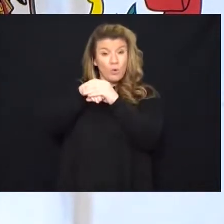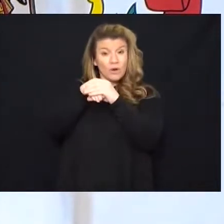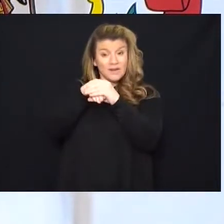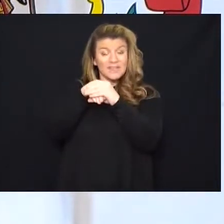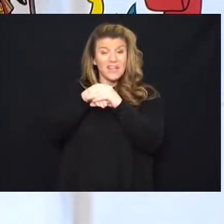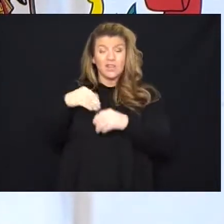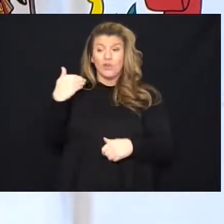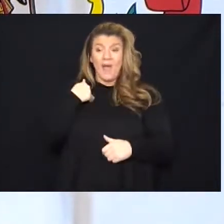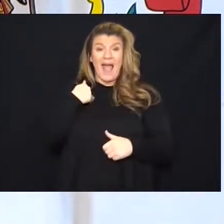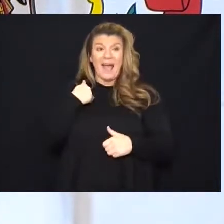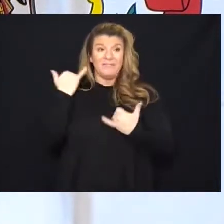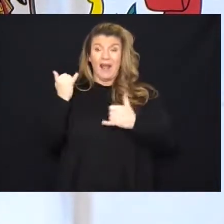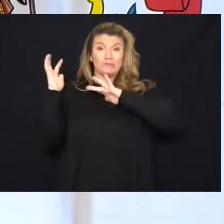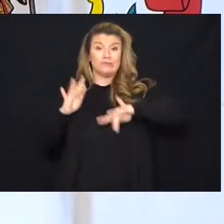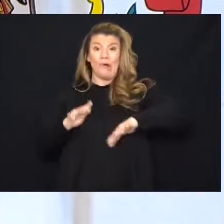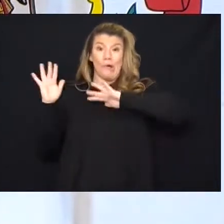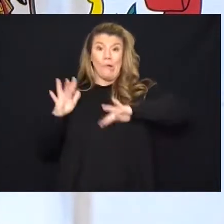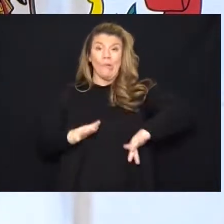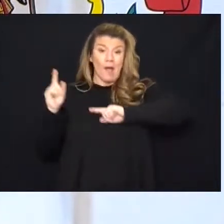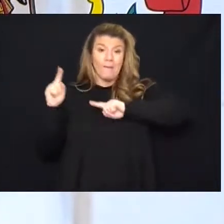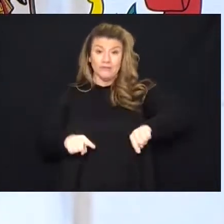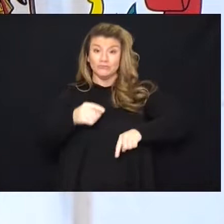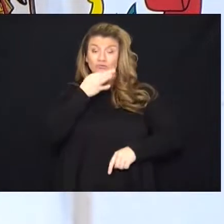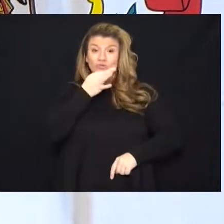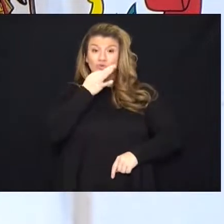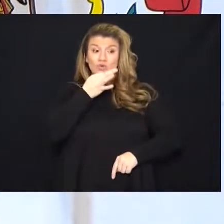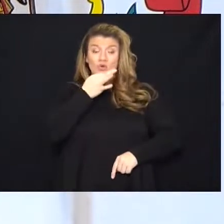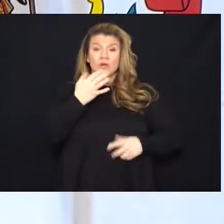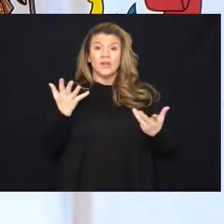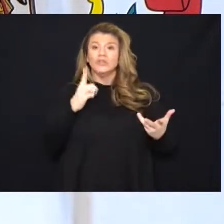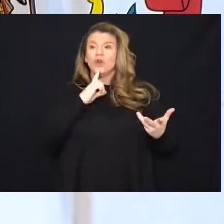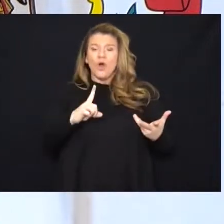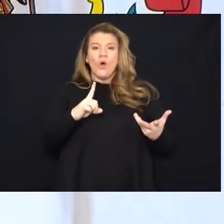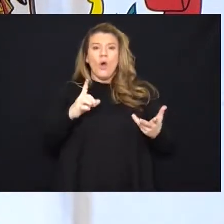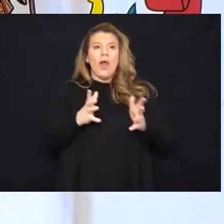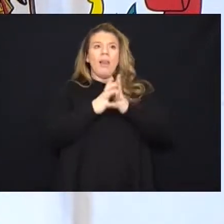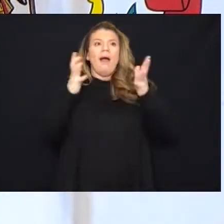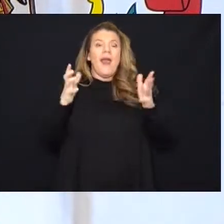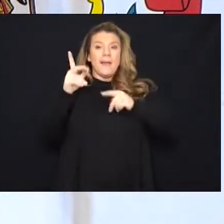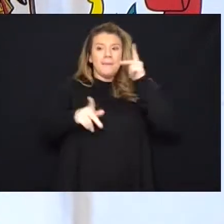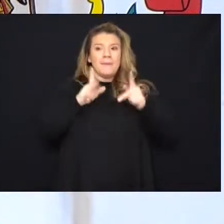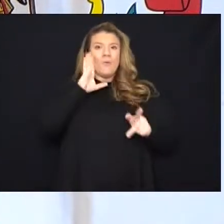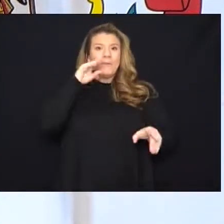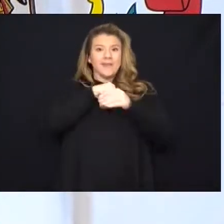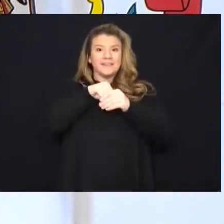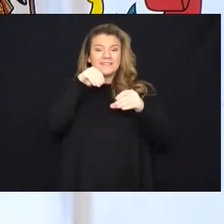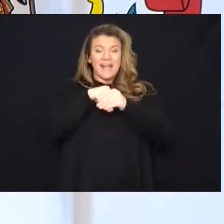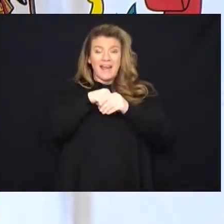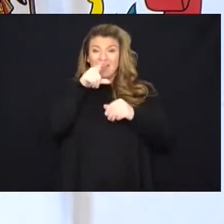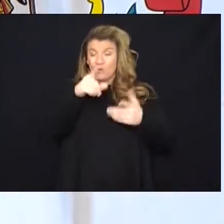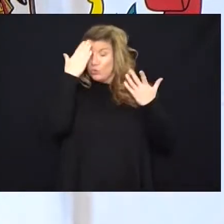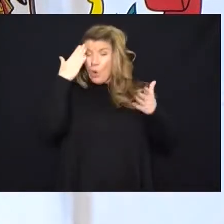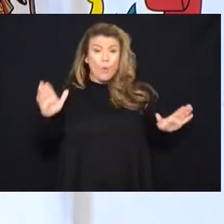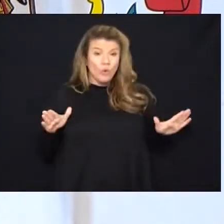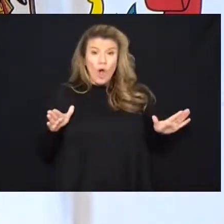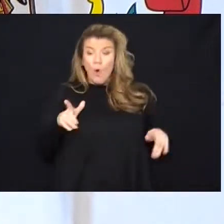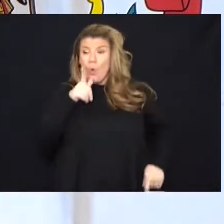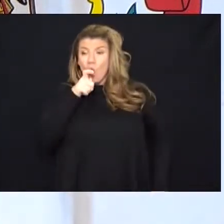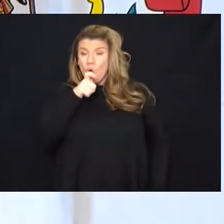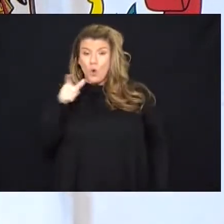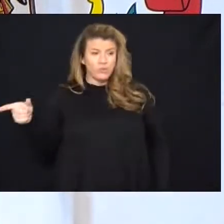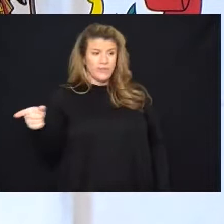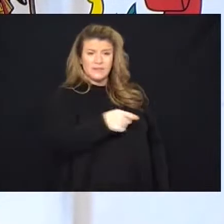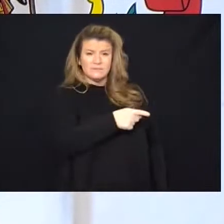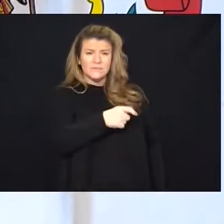got a big snowstorm coming right now, and so we're going to be indoors and everything. If you don't know the people or not around